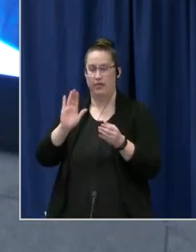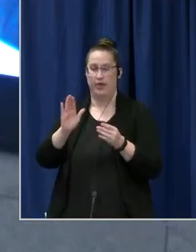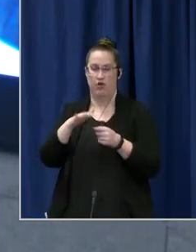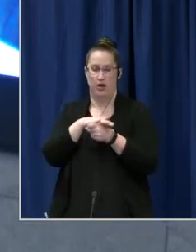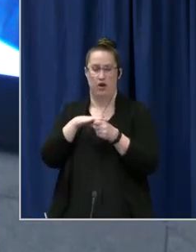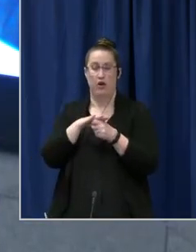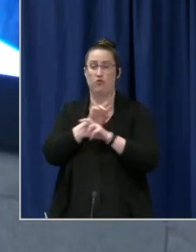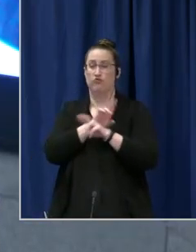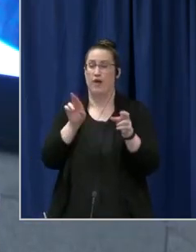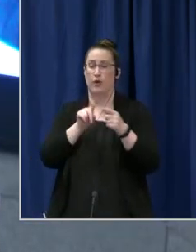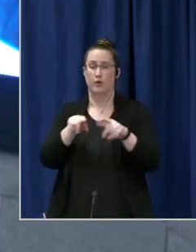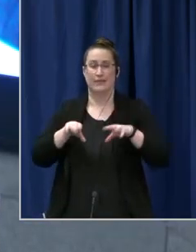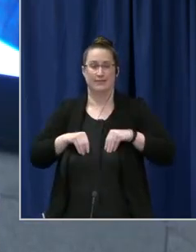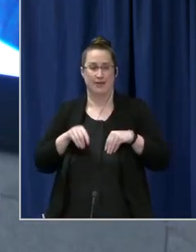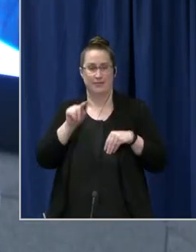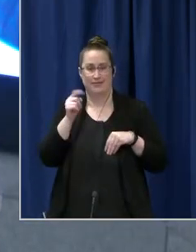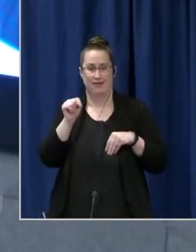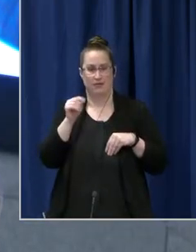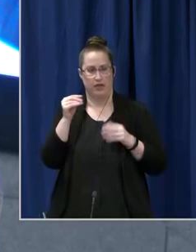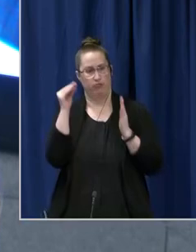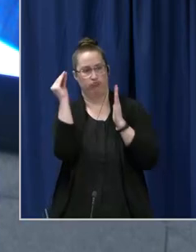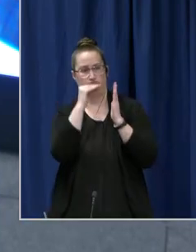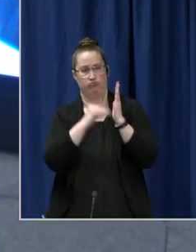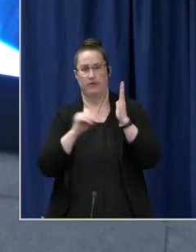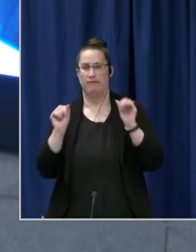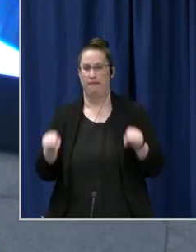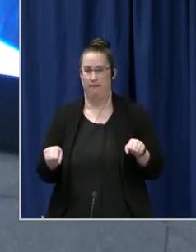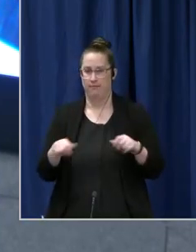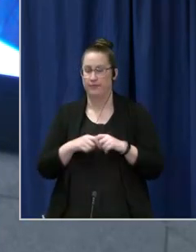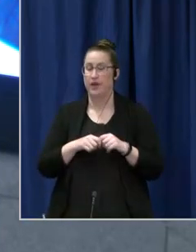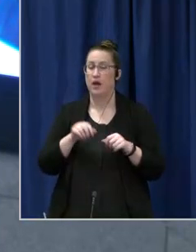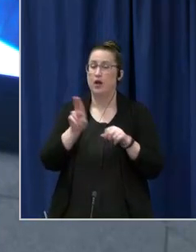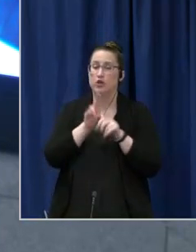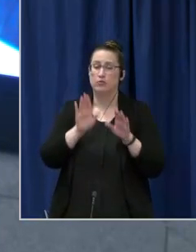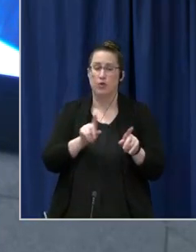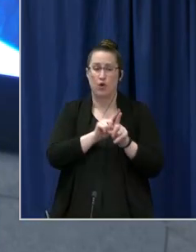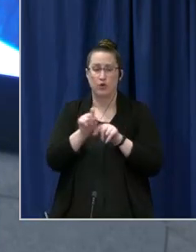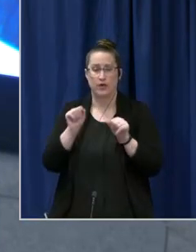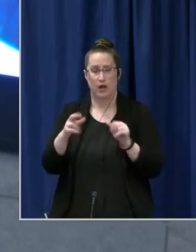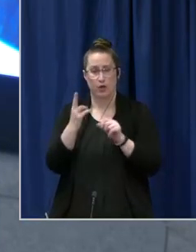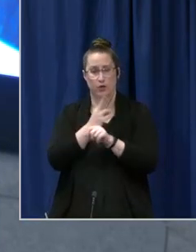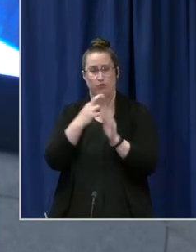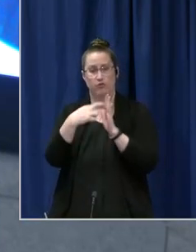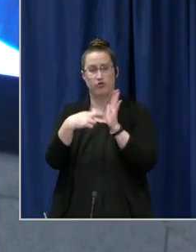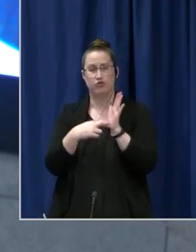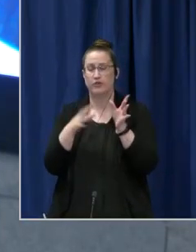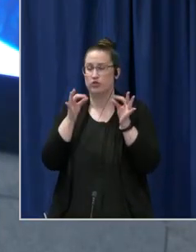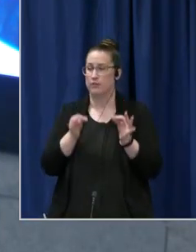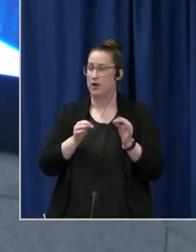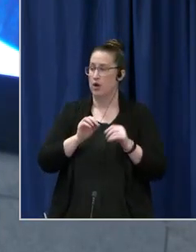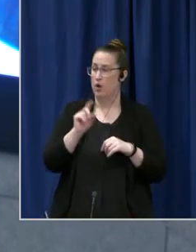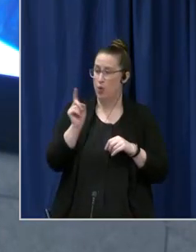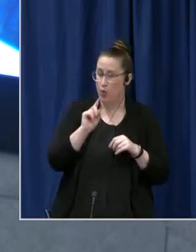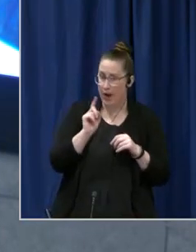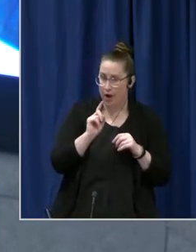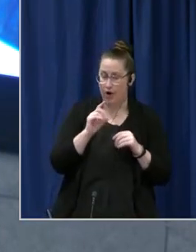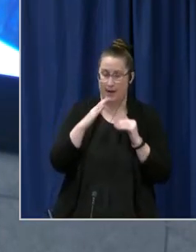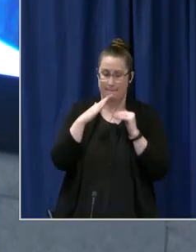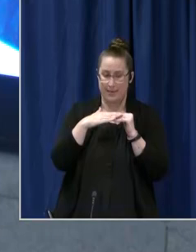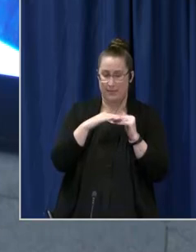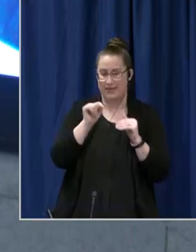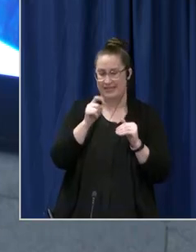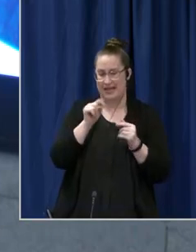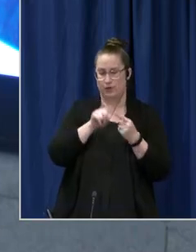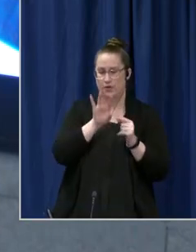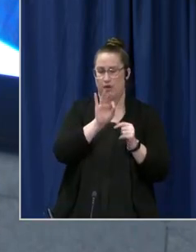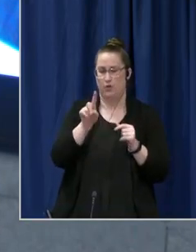is ready to accept text messages. Consumers can also use this registry to determine where, at a minimum, text to